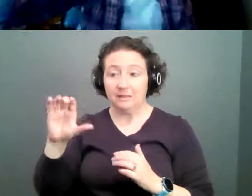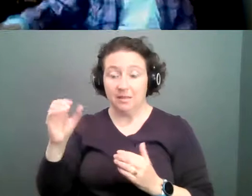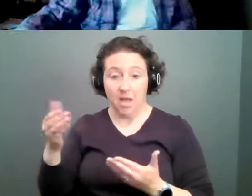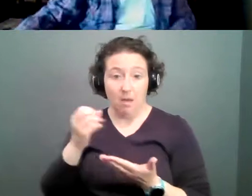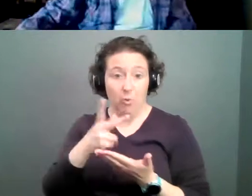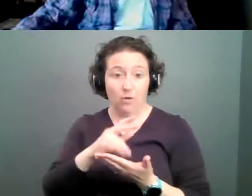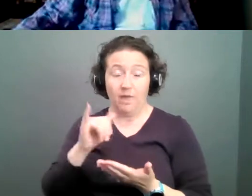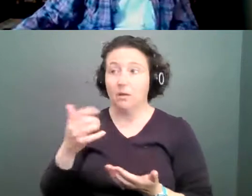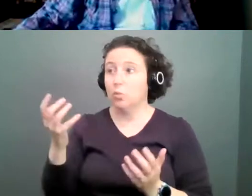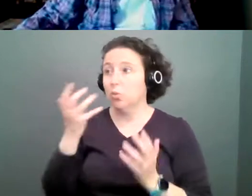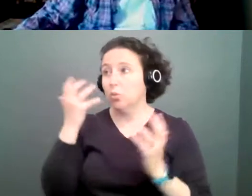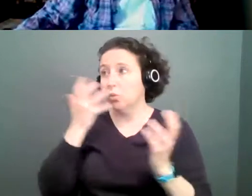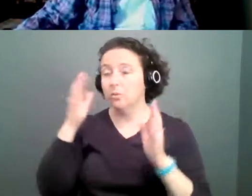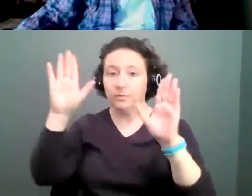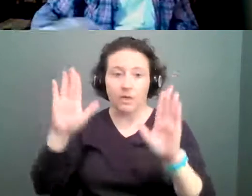I applaud.